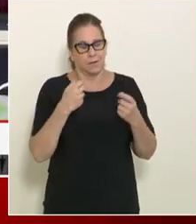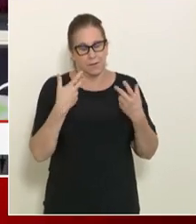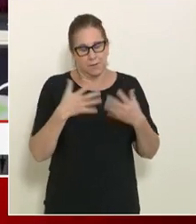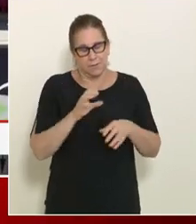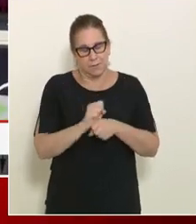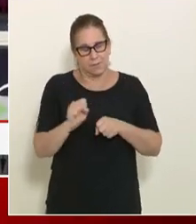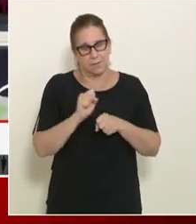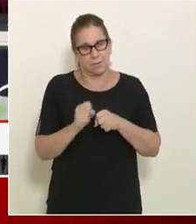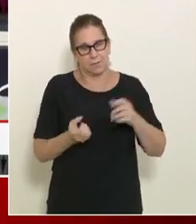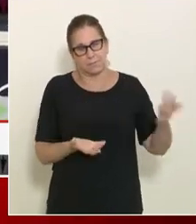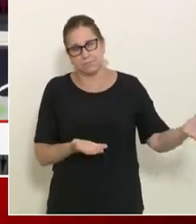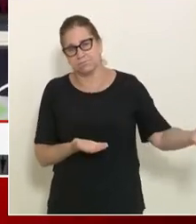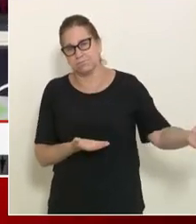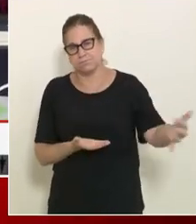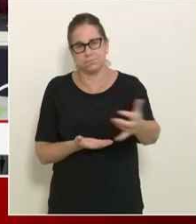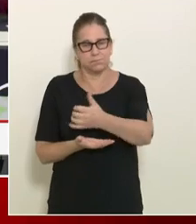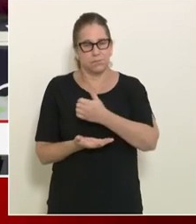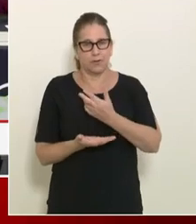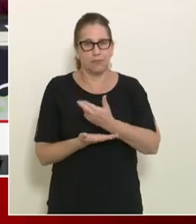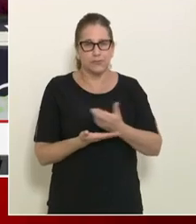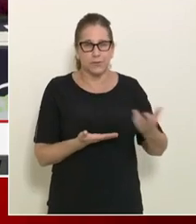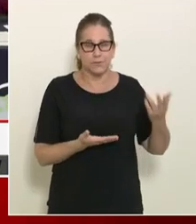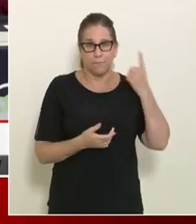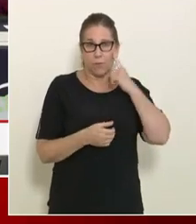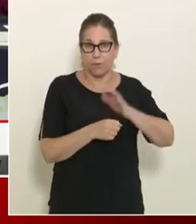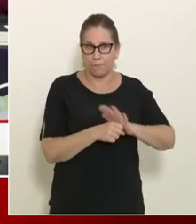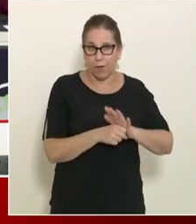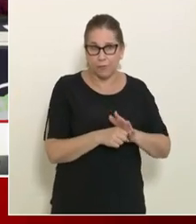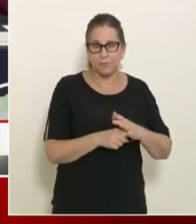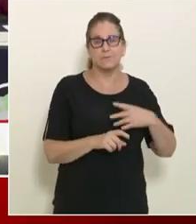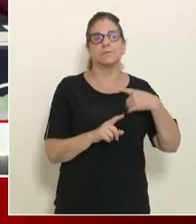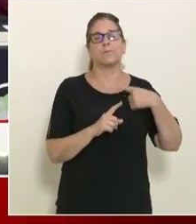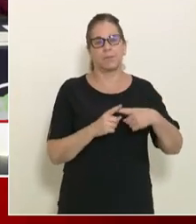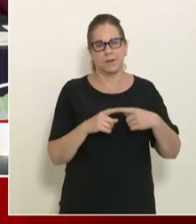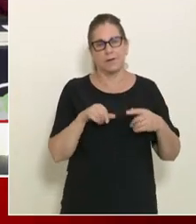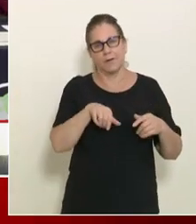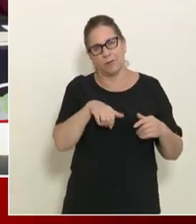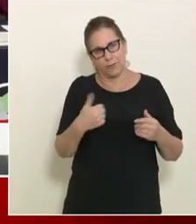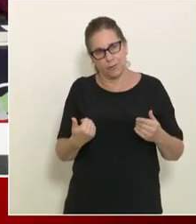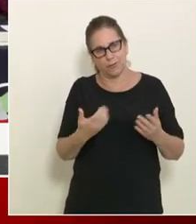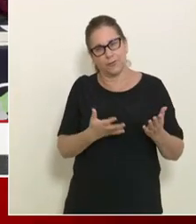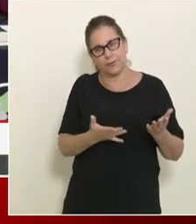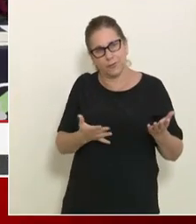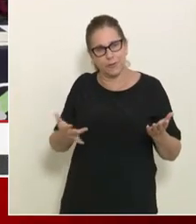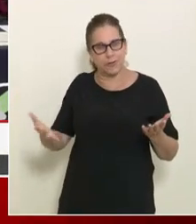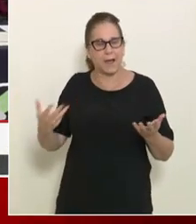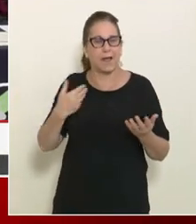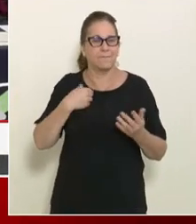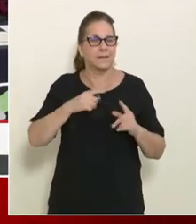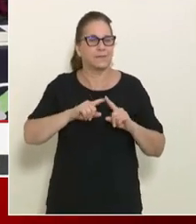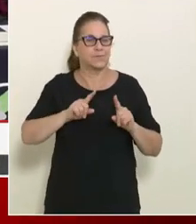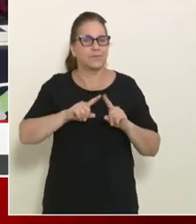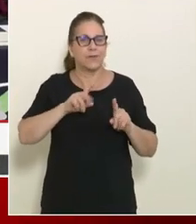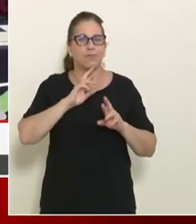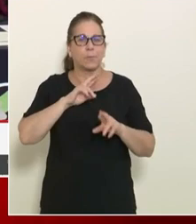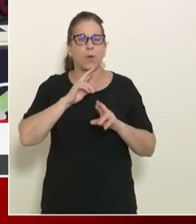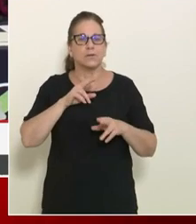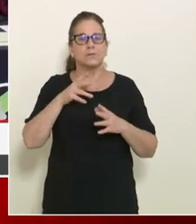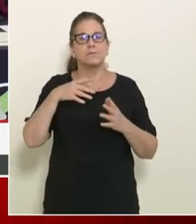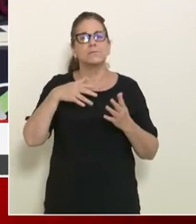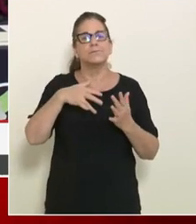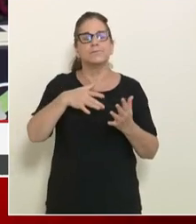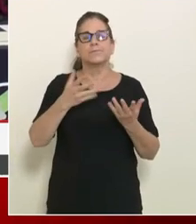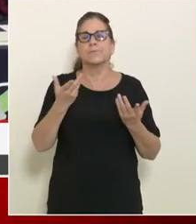together because we know and we hear more and more about the stresses and anxiety that this